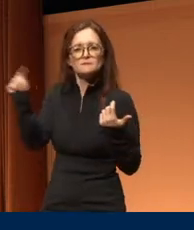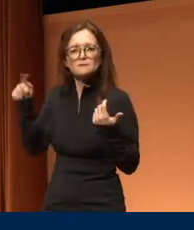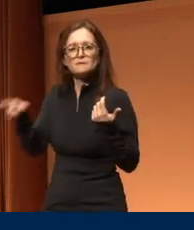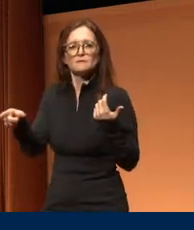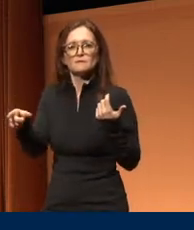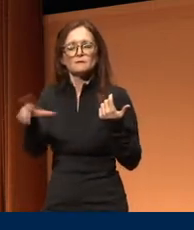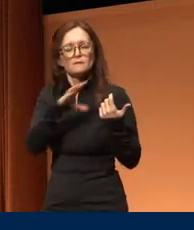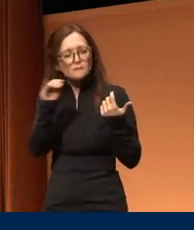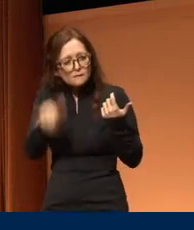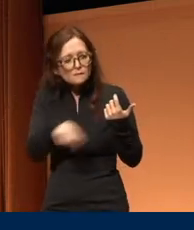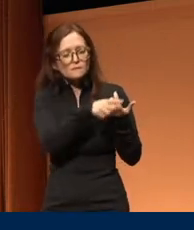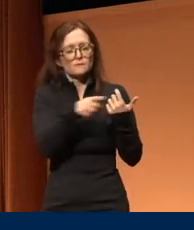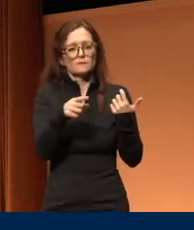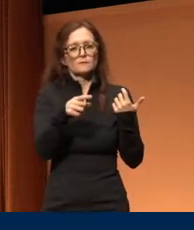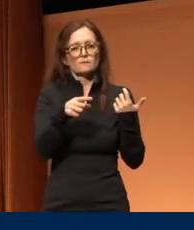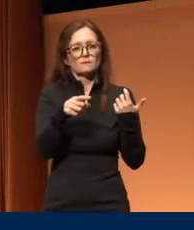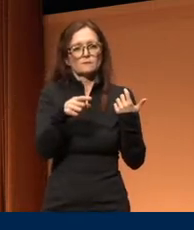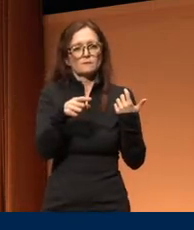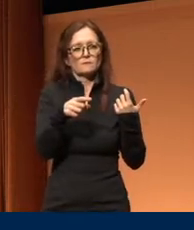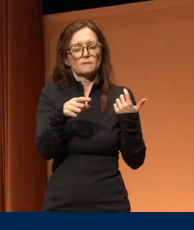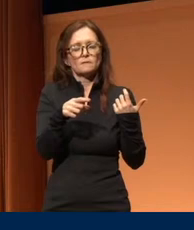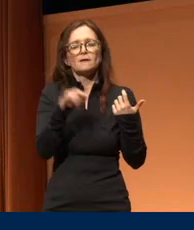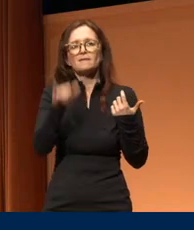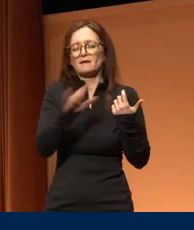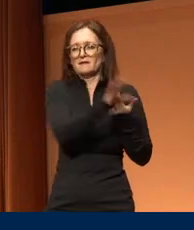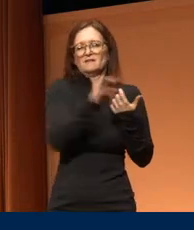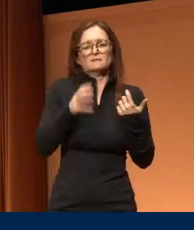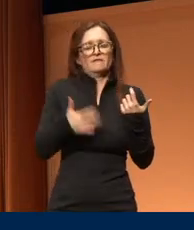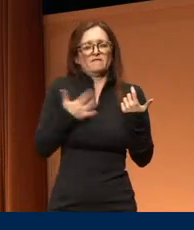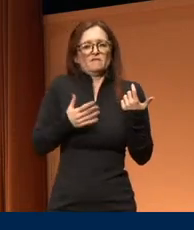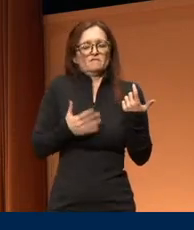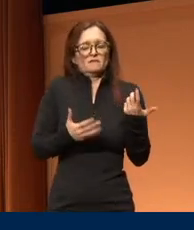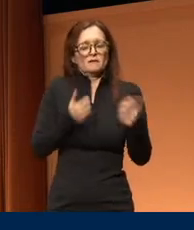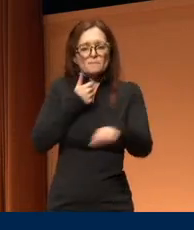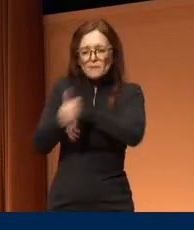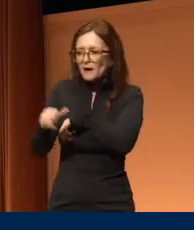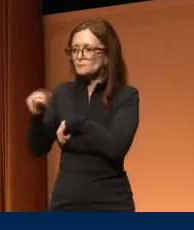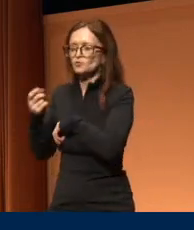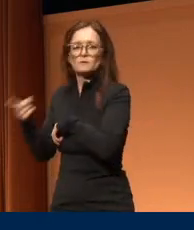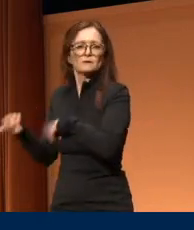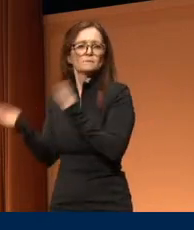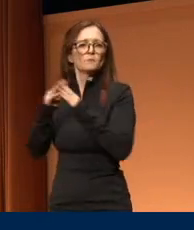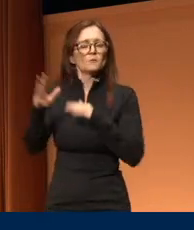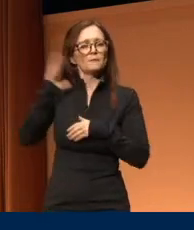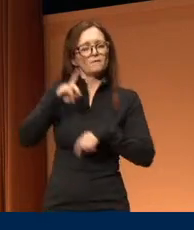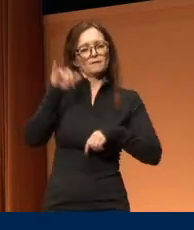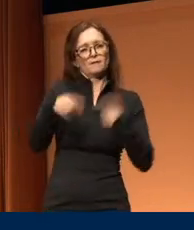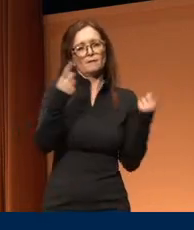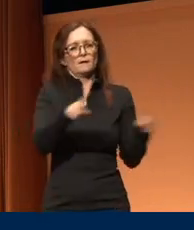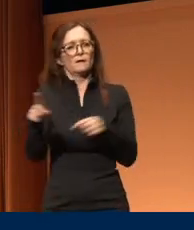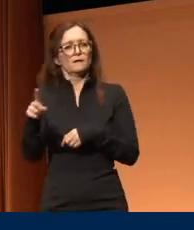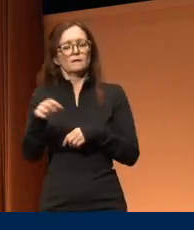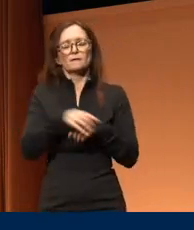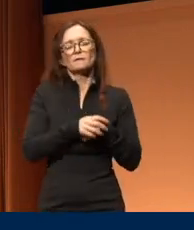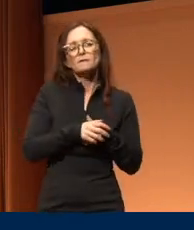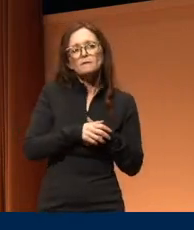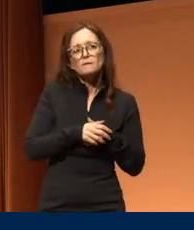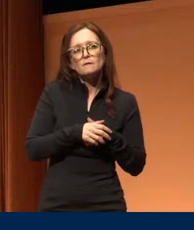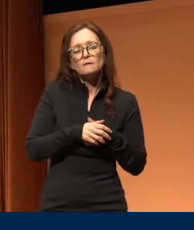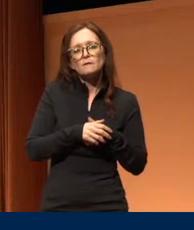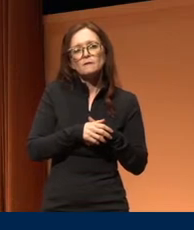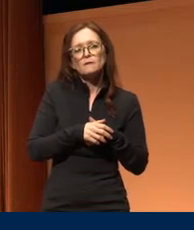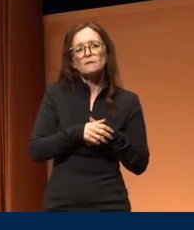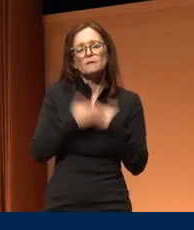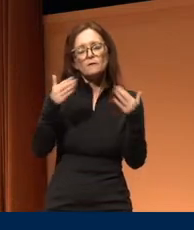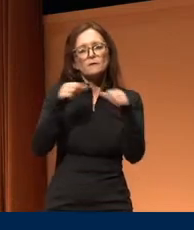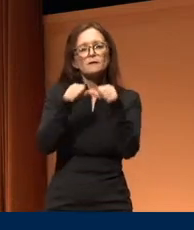in a bout of what one might call now toxic masculinity, he blames Juliet for his earlier peaceful overtures, now seen as cowardice. He